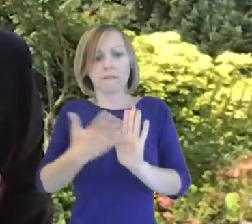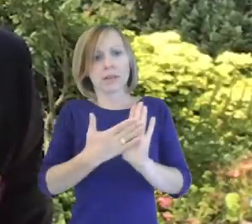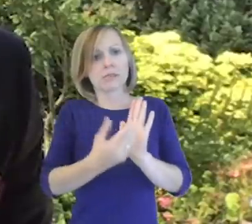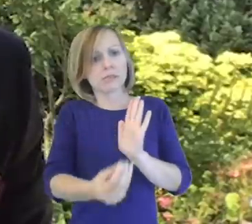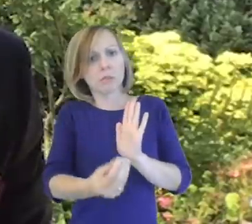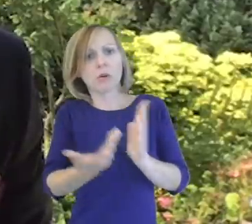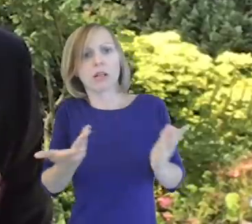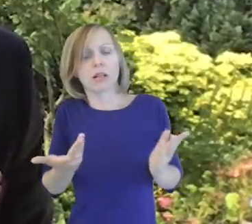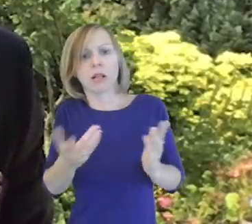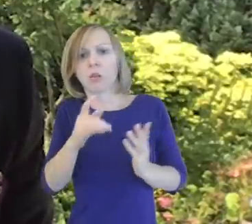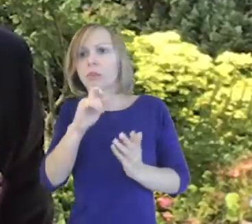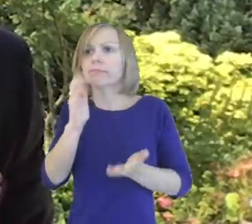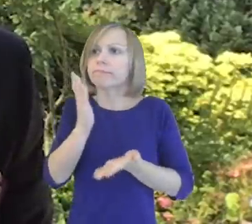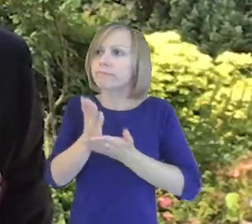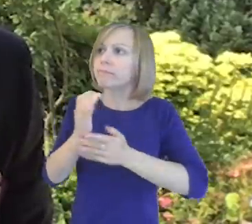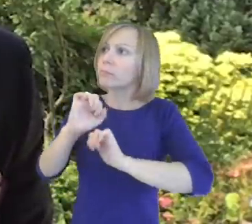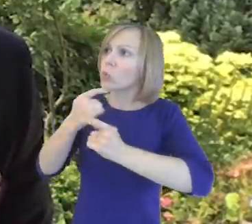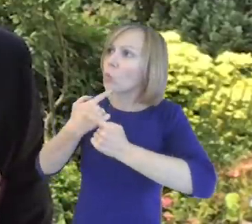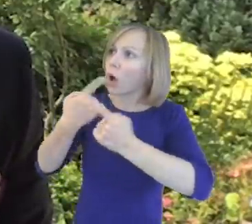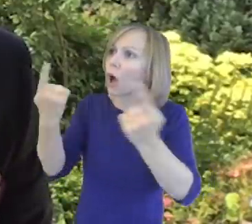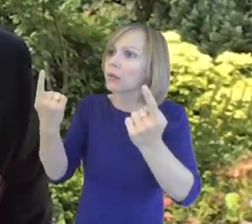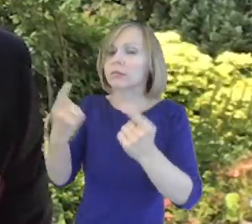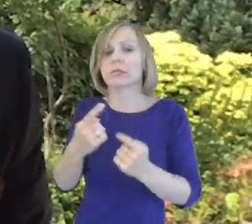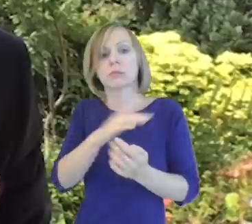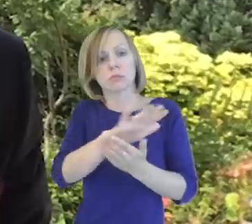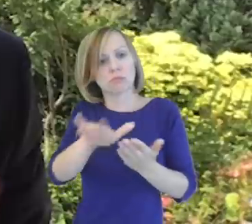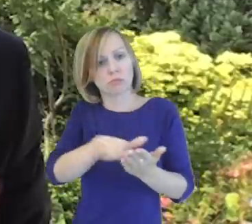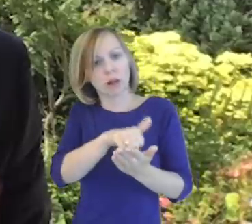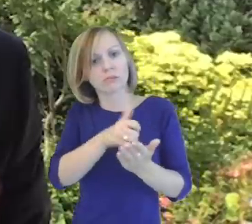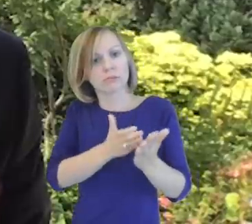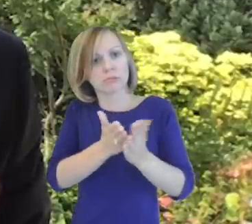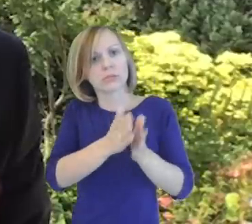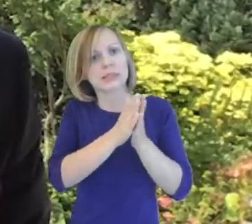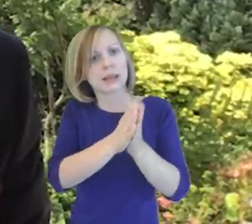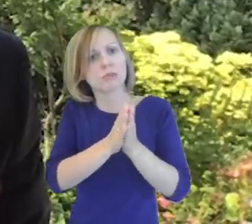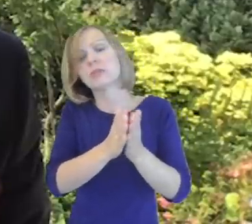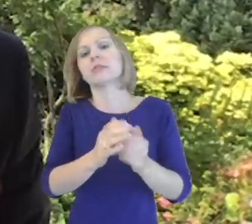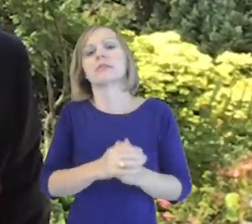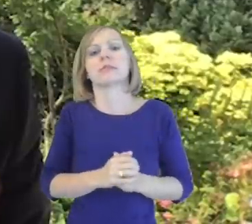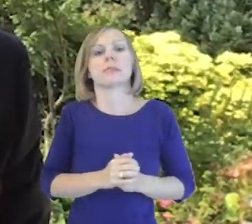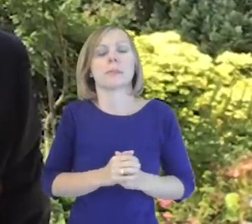lively word, and rightly and duly administer thy holy sacraments.